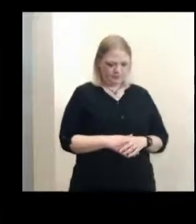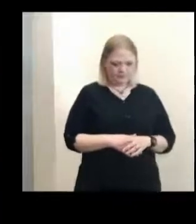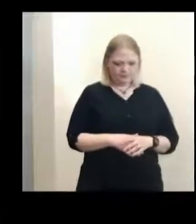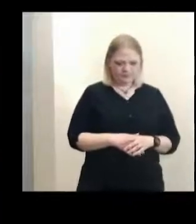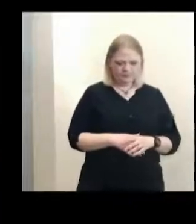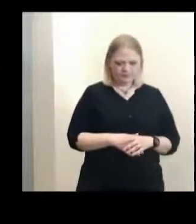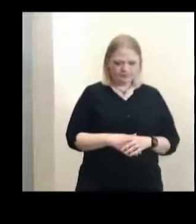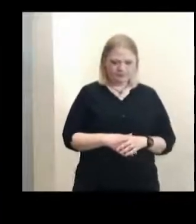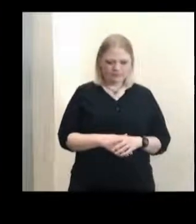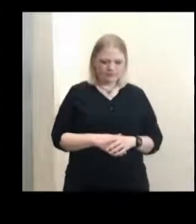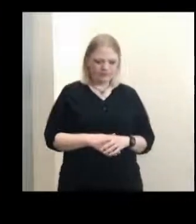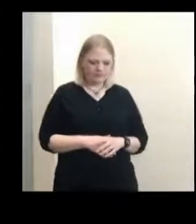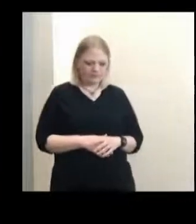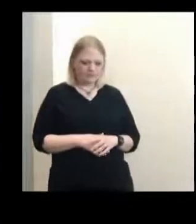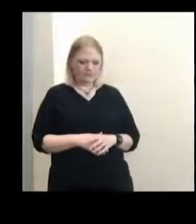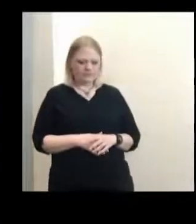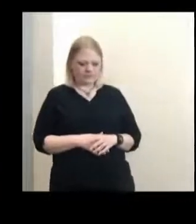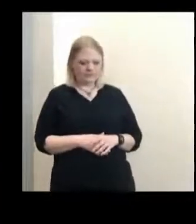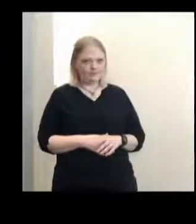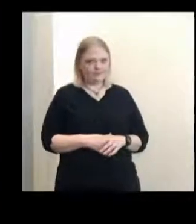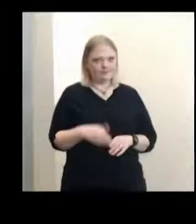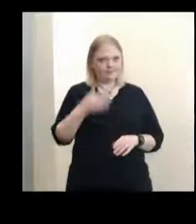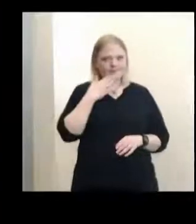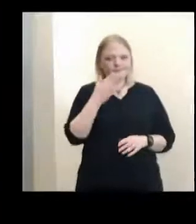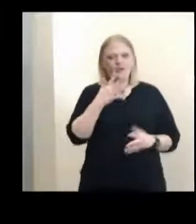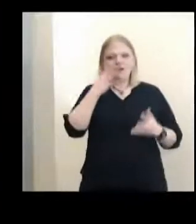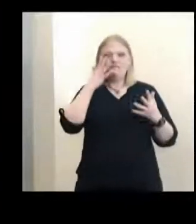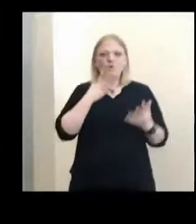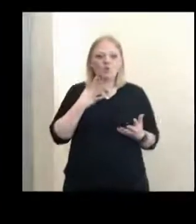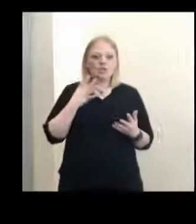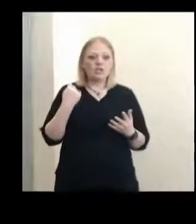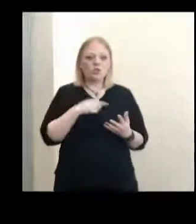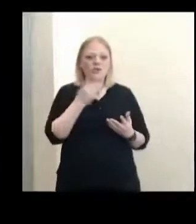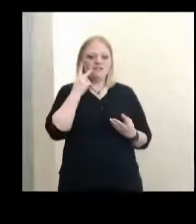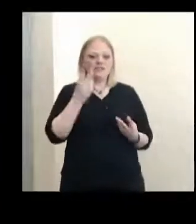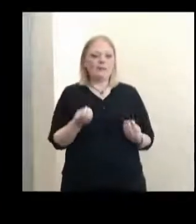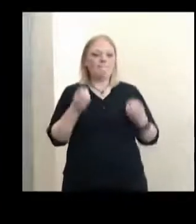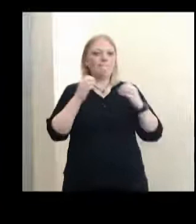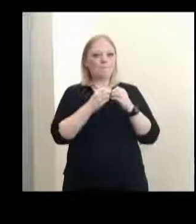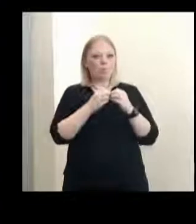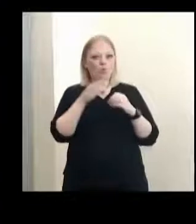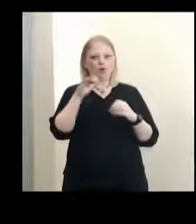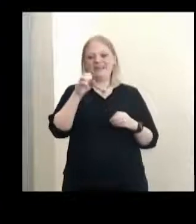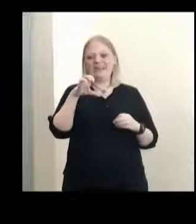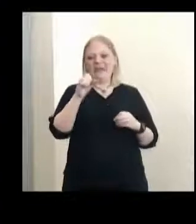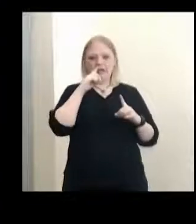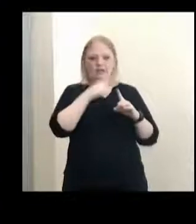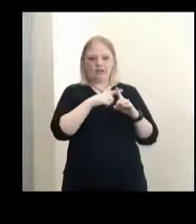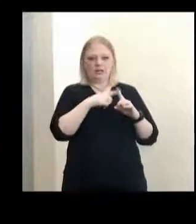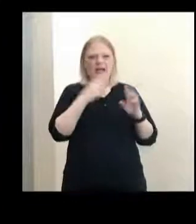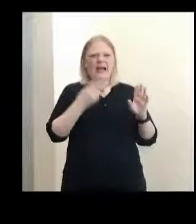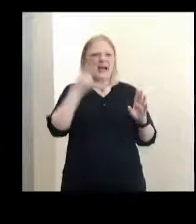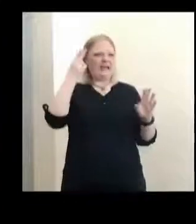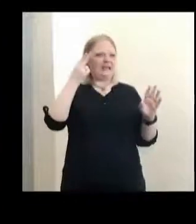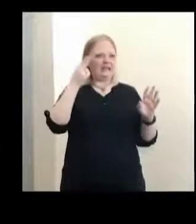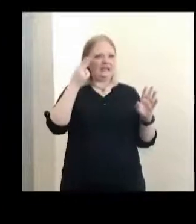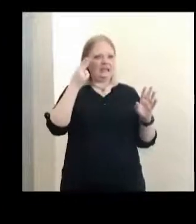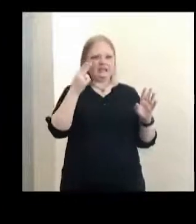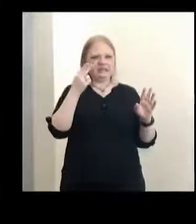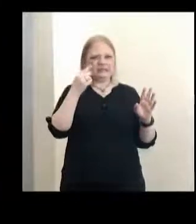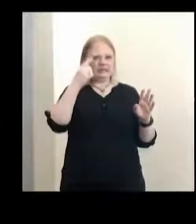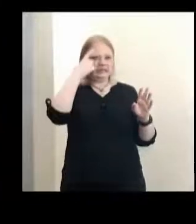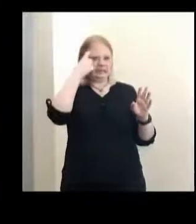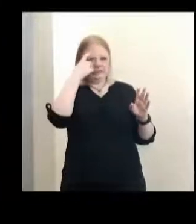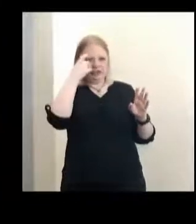Yeah, thank you. Yeah, unfortunately, we have seen more cases that are highly suspicious of school